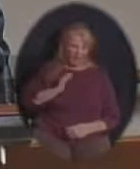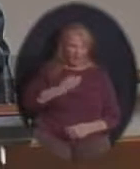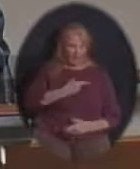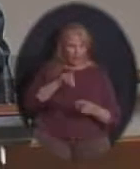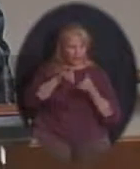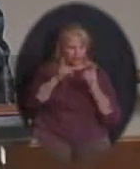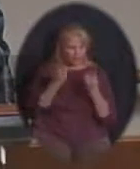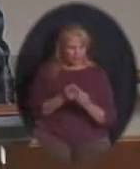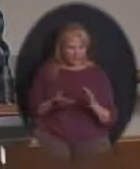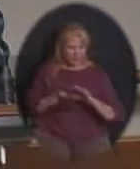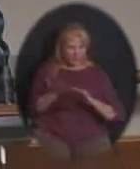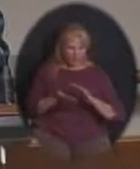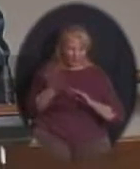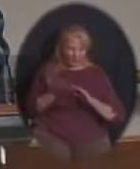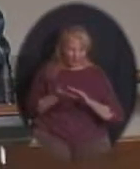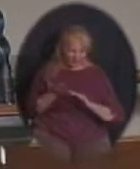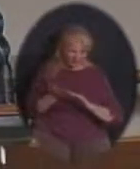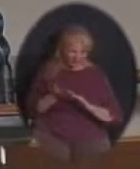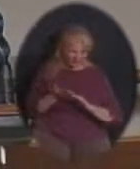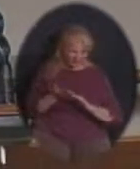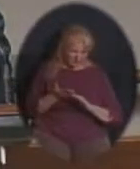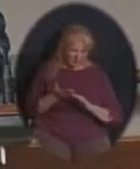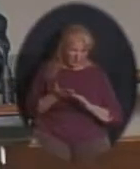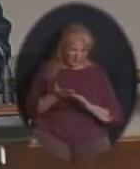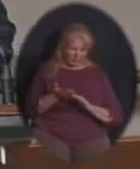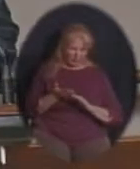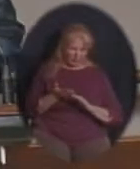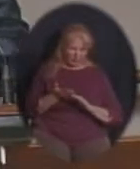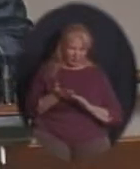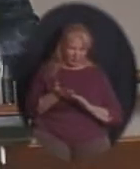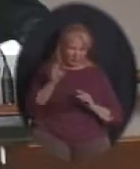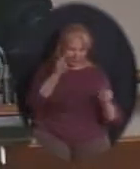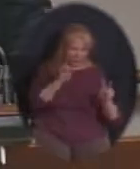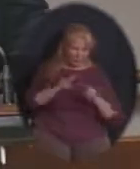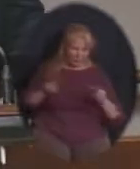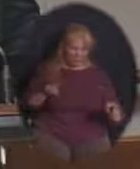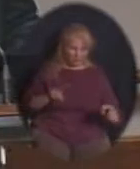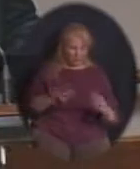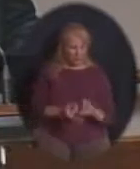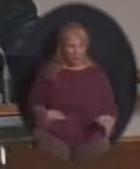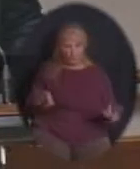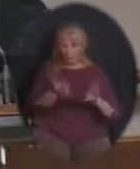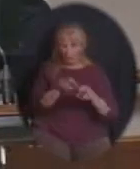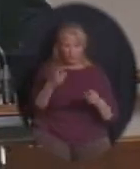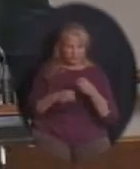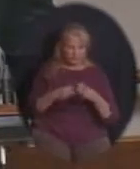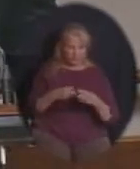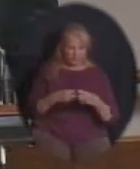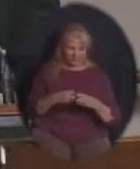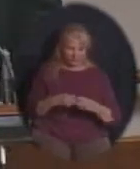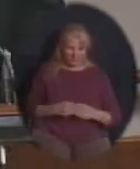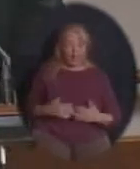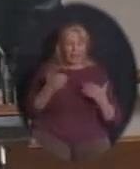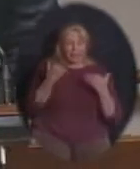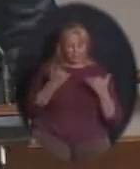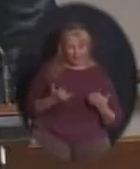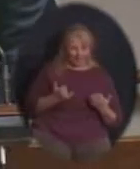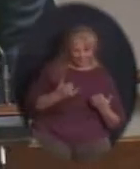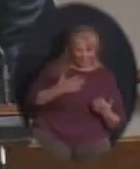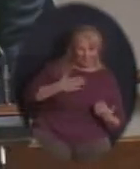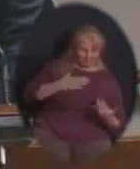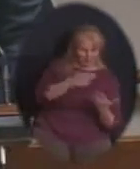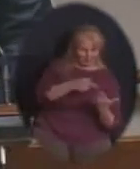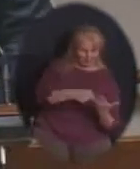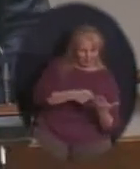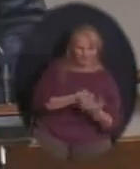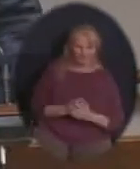district has operated on the front lines of some very, very important issues, and I want to say thank you for that. Now to my prepared remarks. I want to thank the Olathe